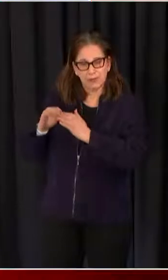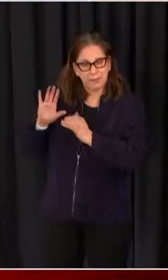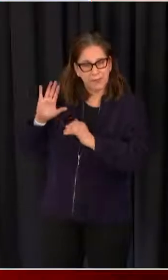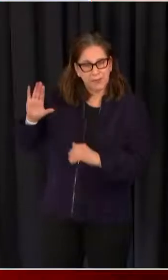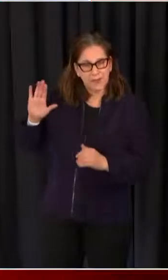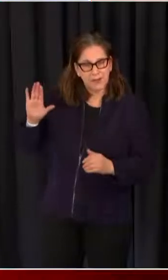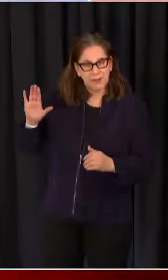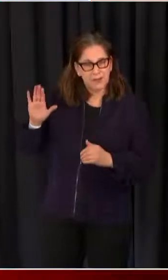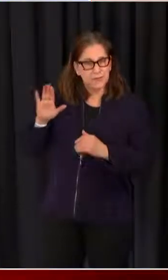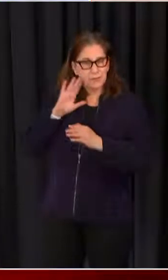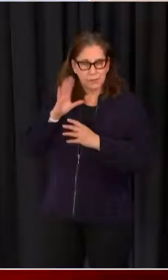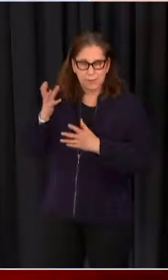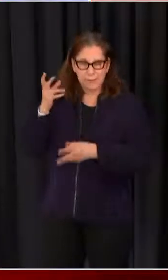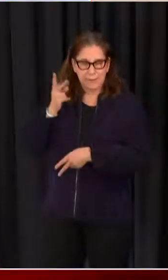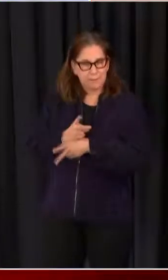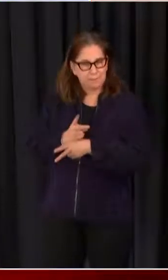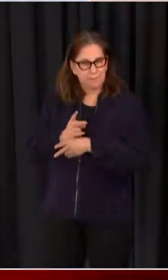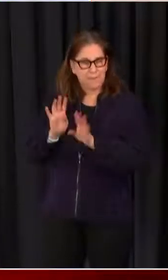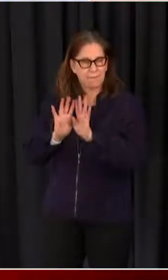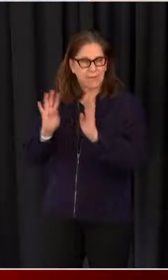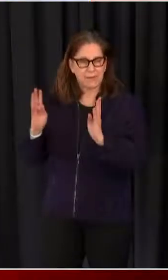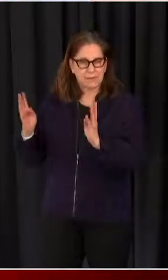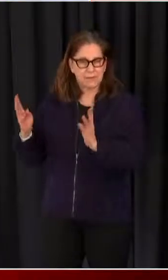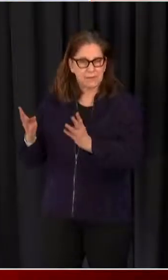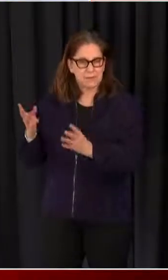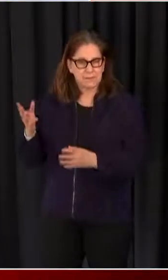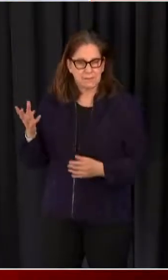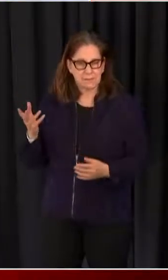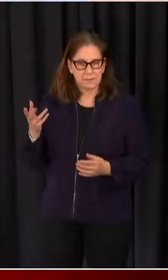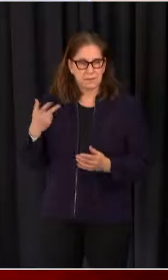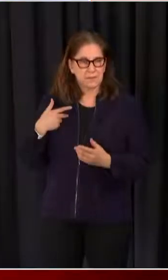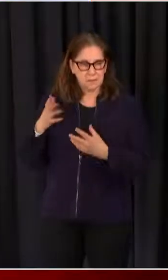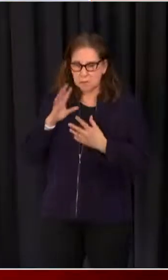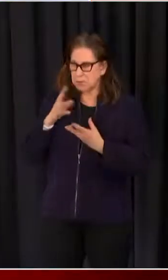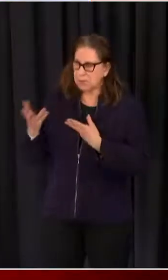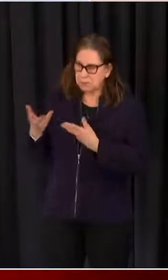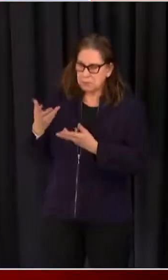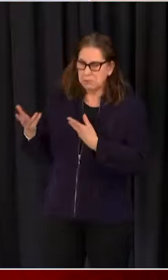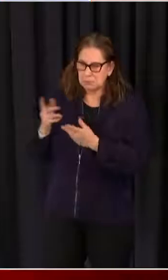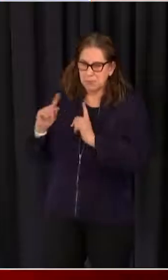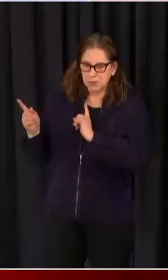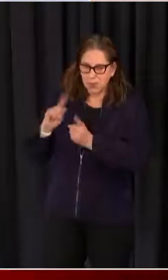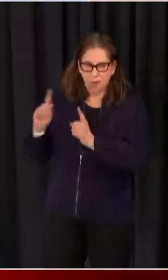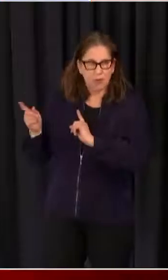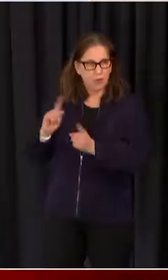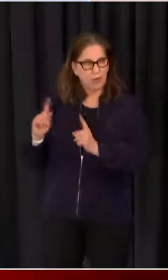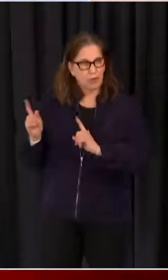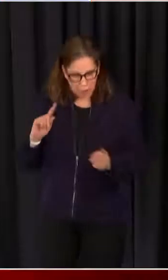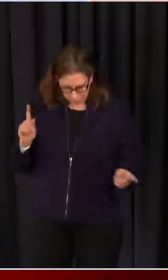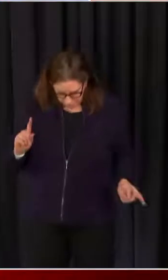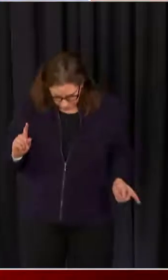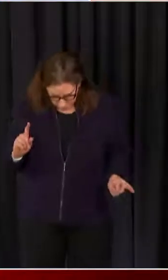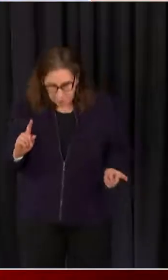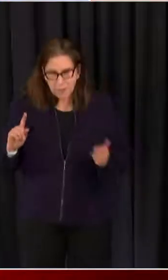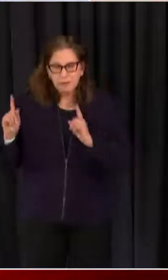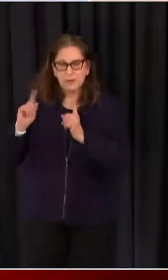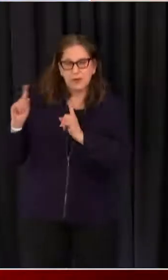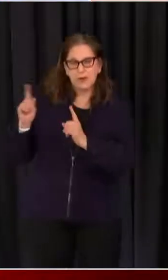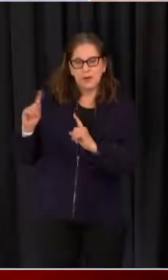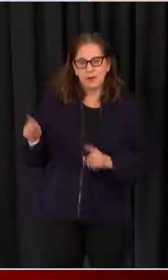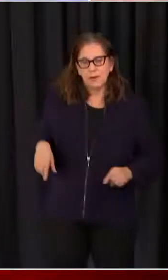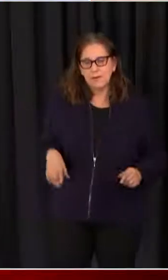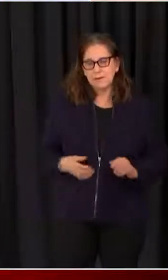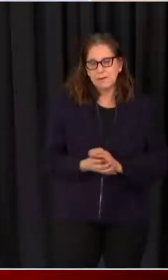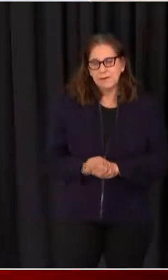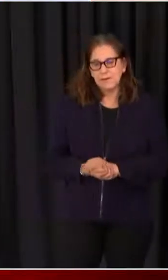we expect to continue to be involved in those discussions. I also made